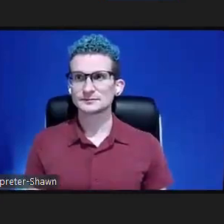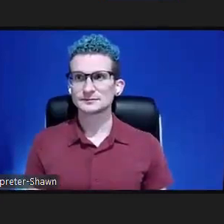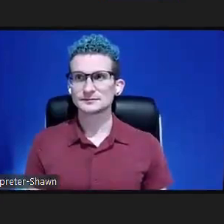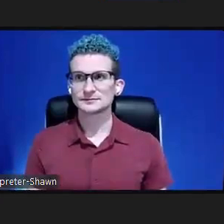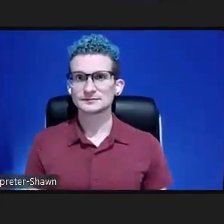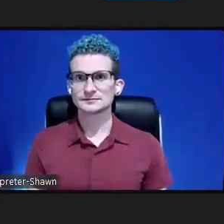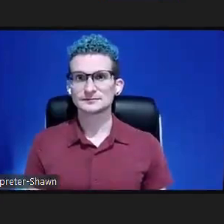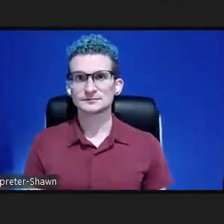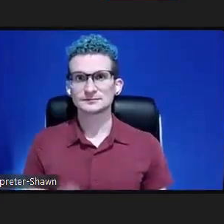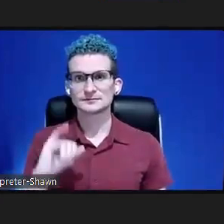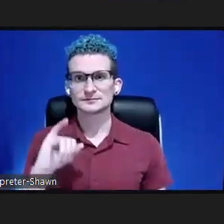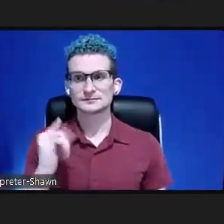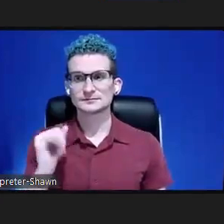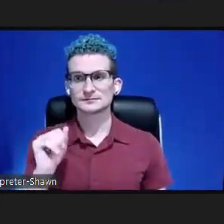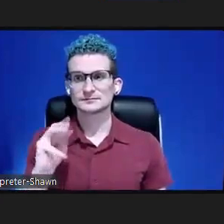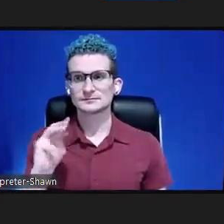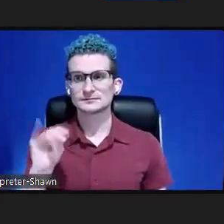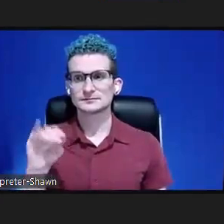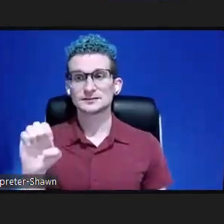Jamie?